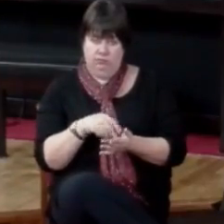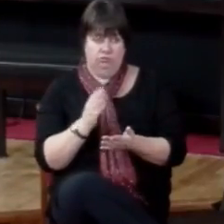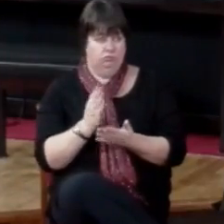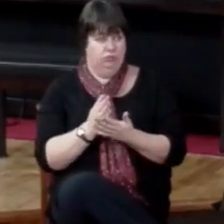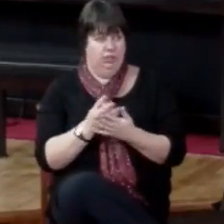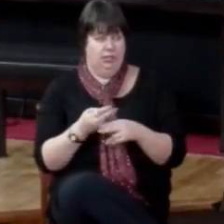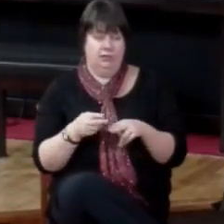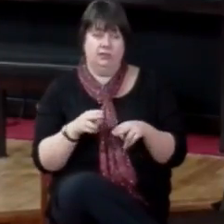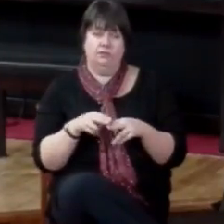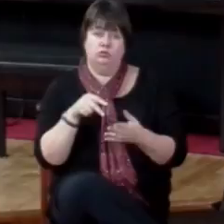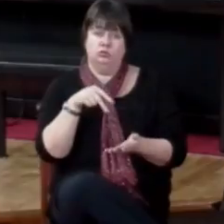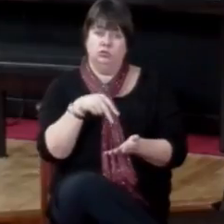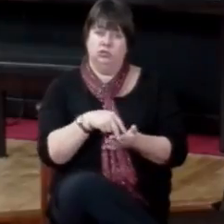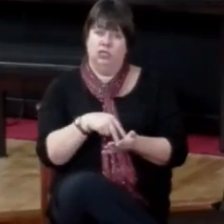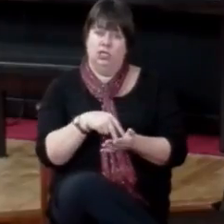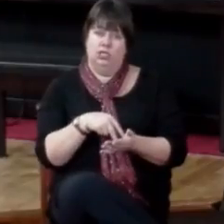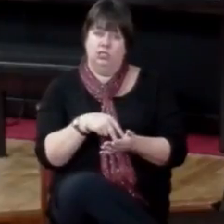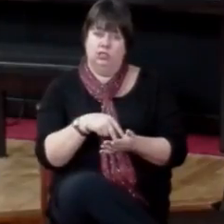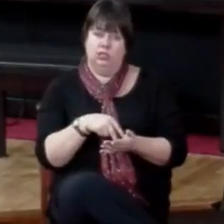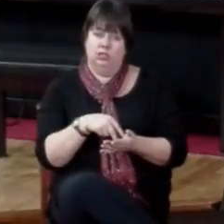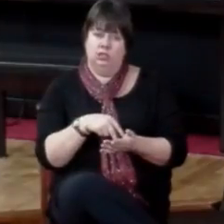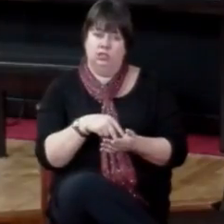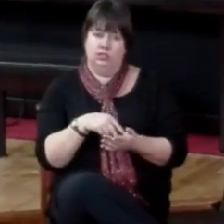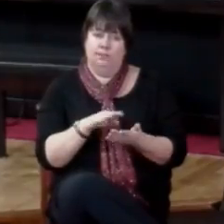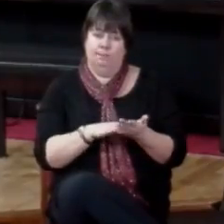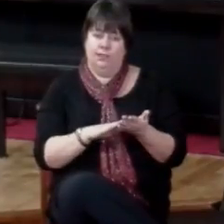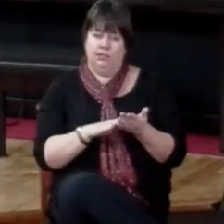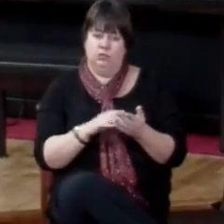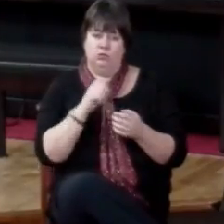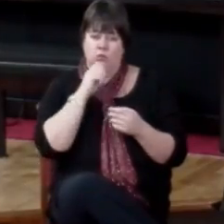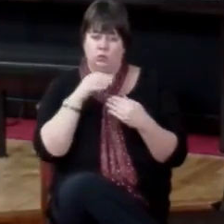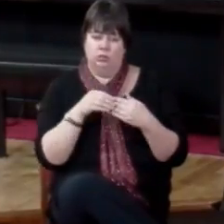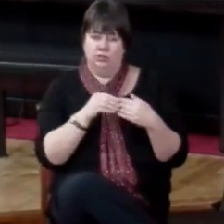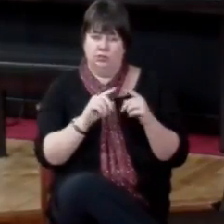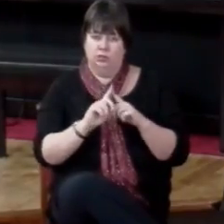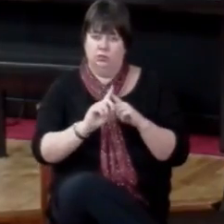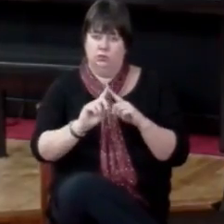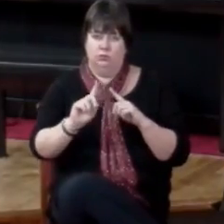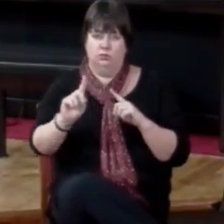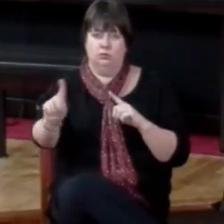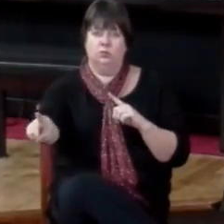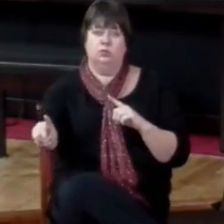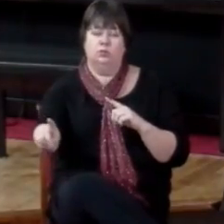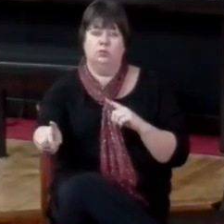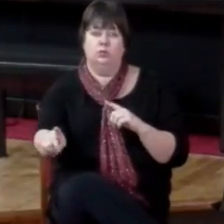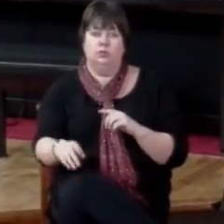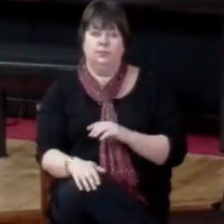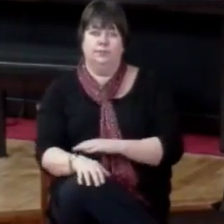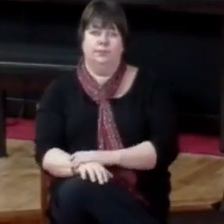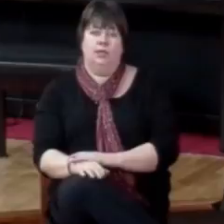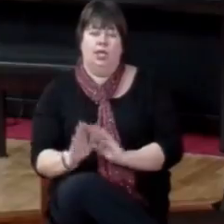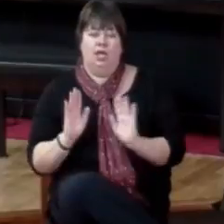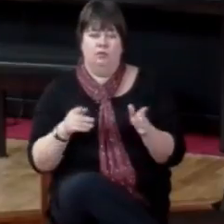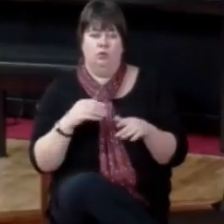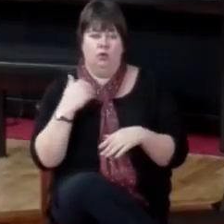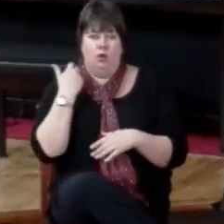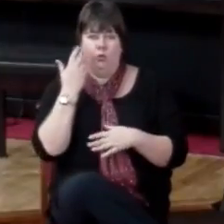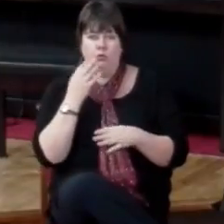then you're losing track of things. We need to always be